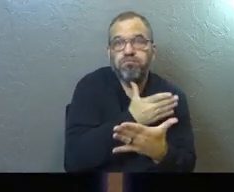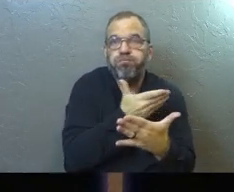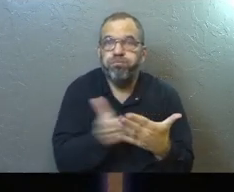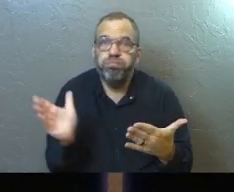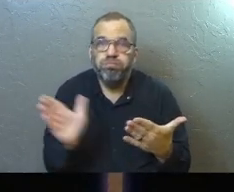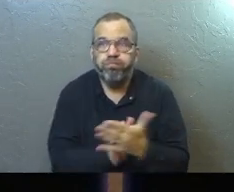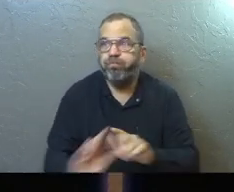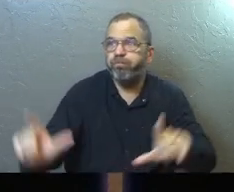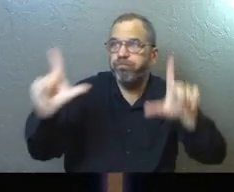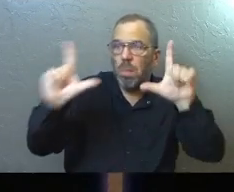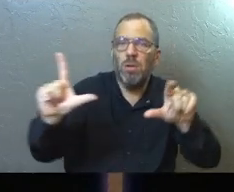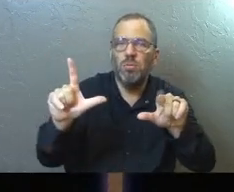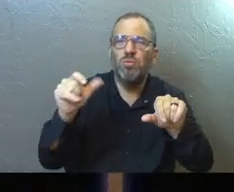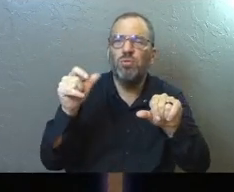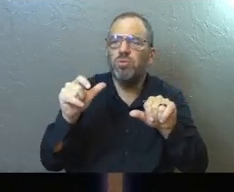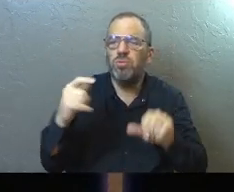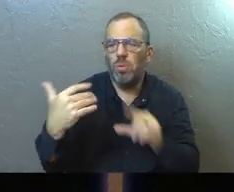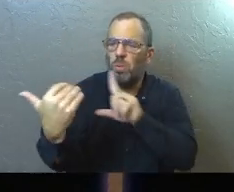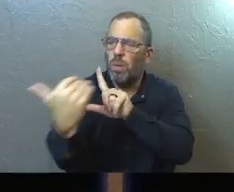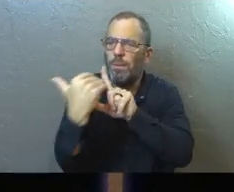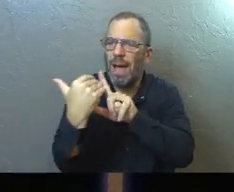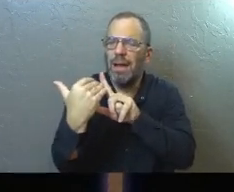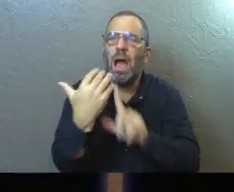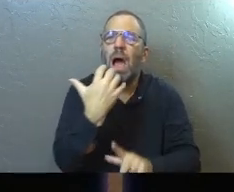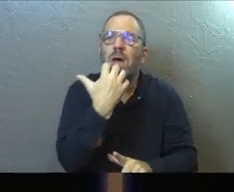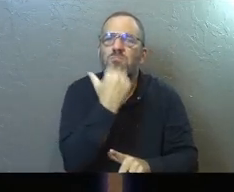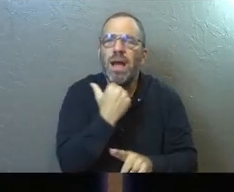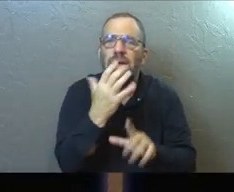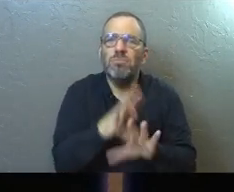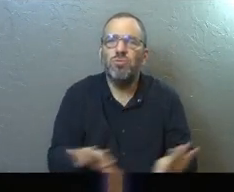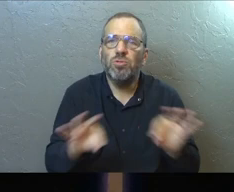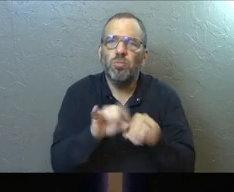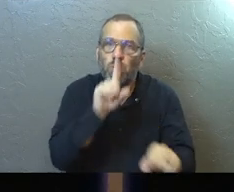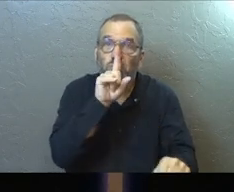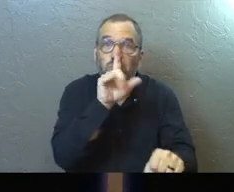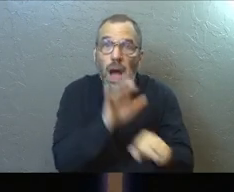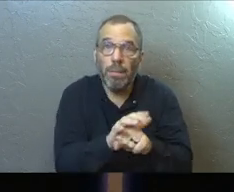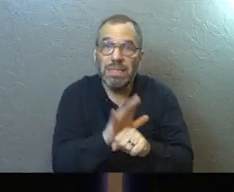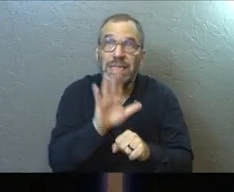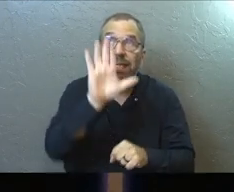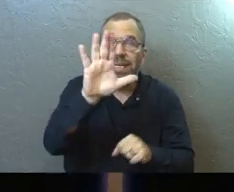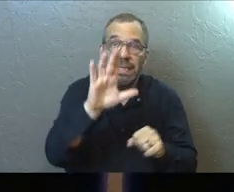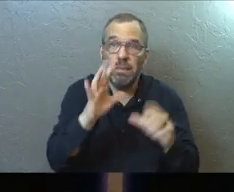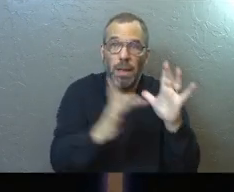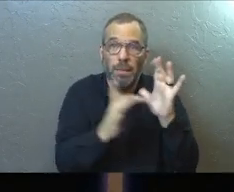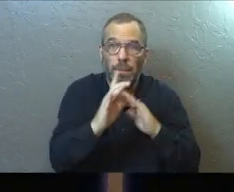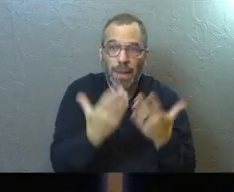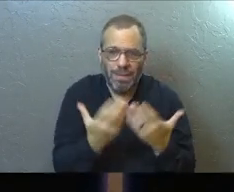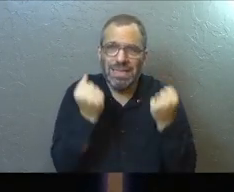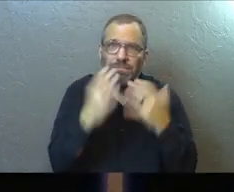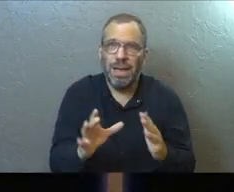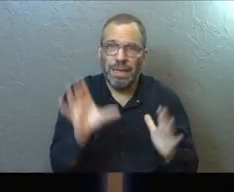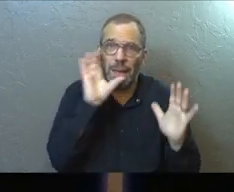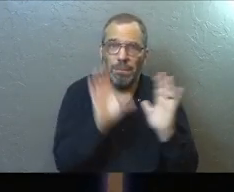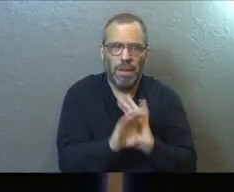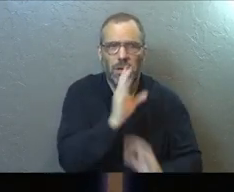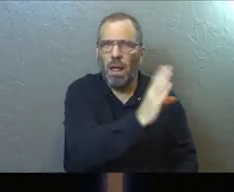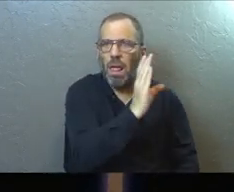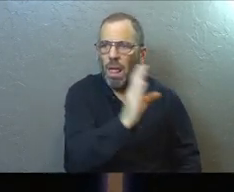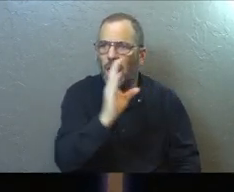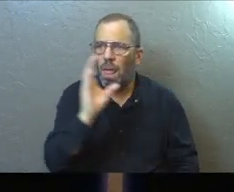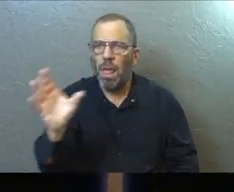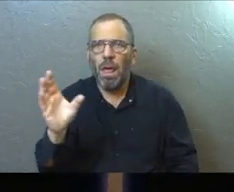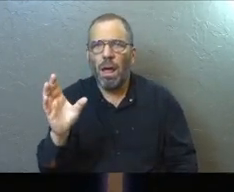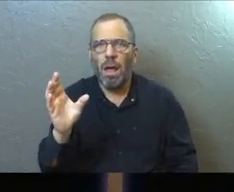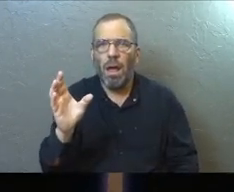paintings on the wall just to remind them of precious promises of God in his word. And there's several paintings if you look at it